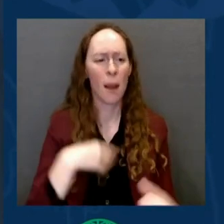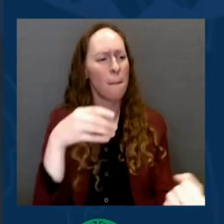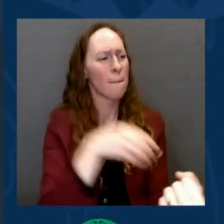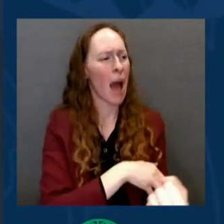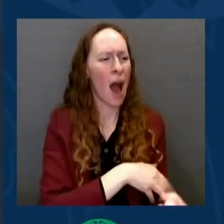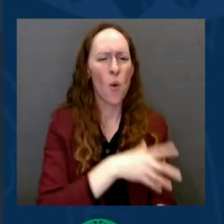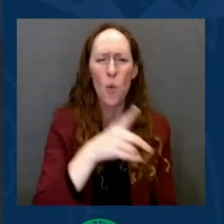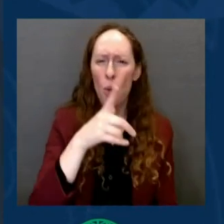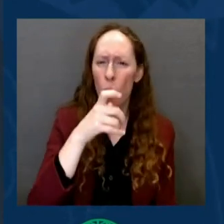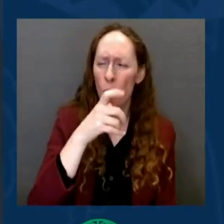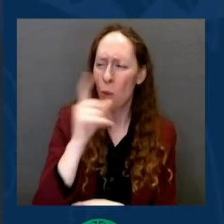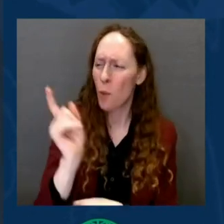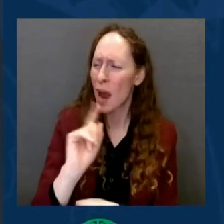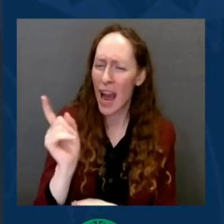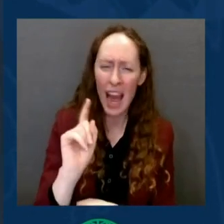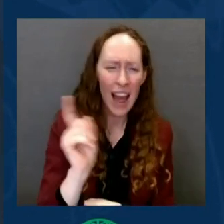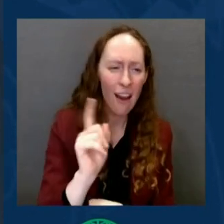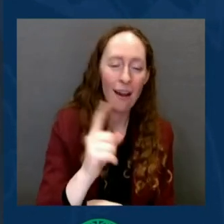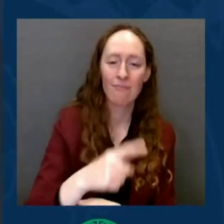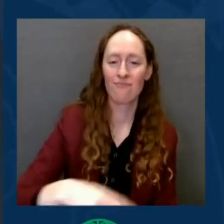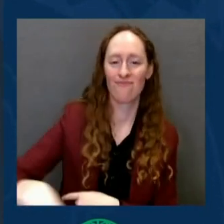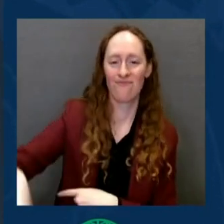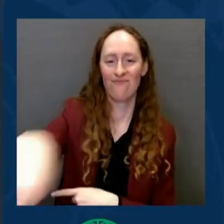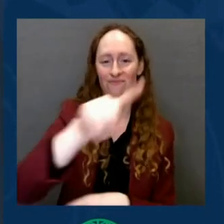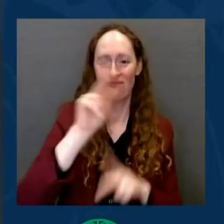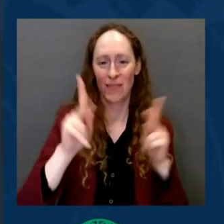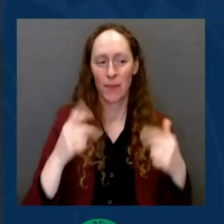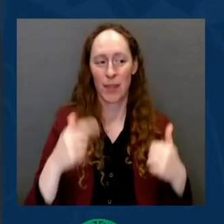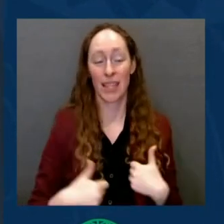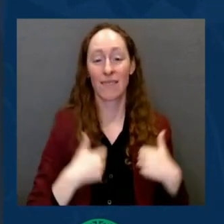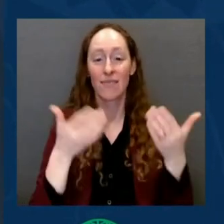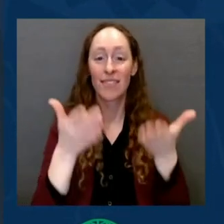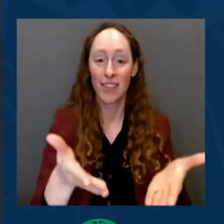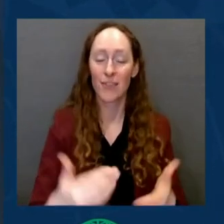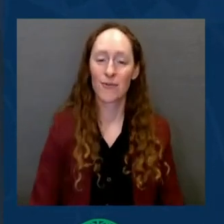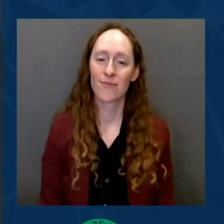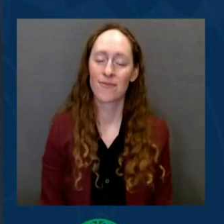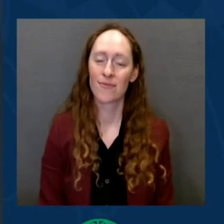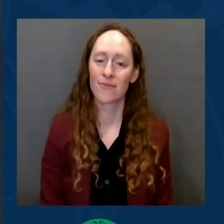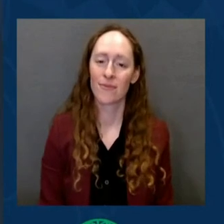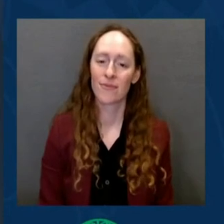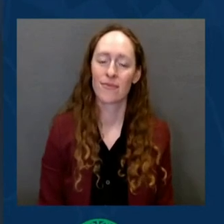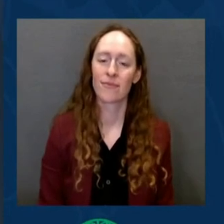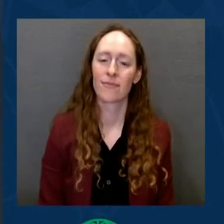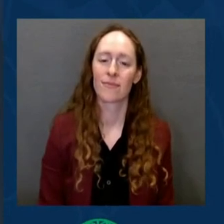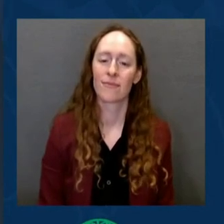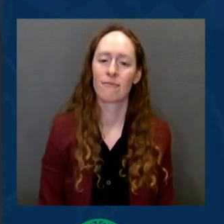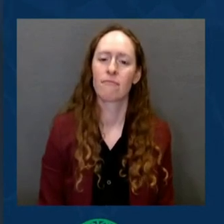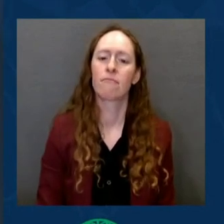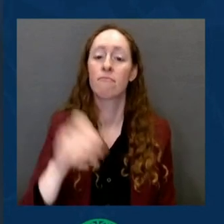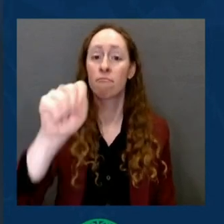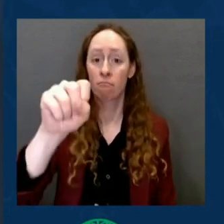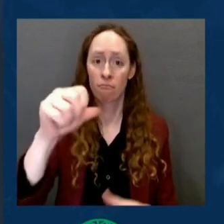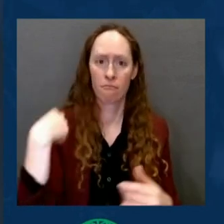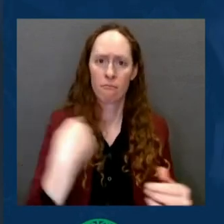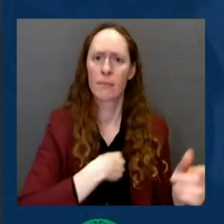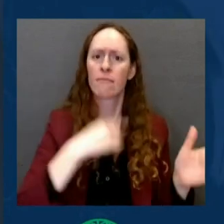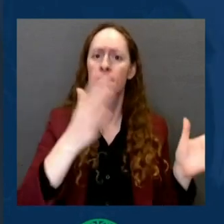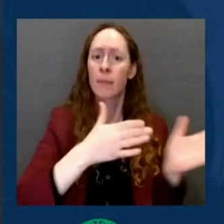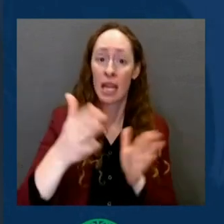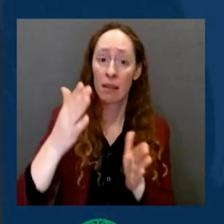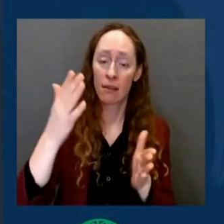in countering democratic backsliding through our new African Democratic and Political Transition